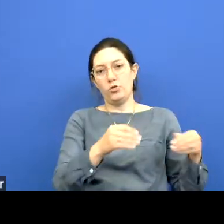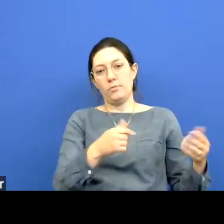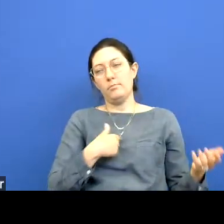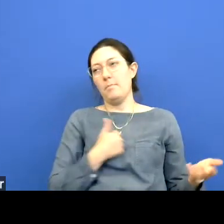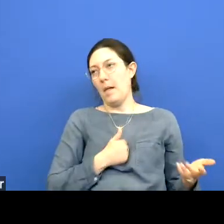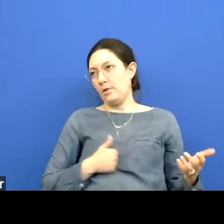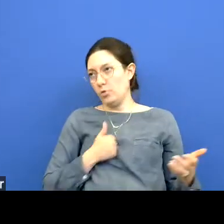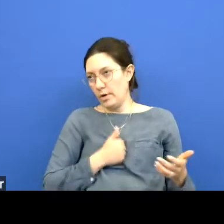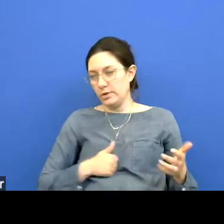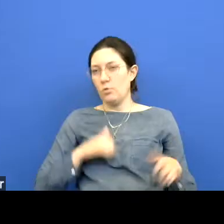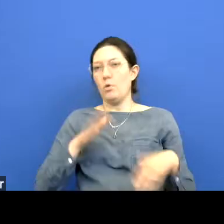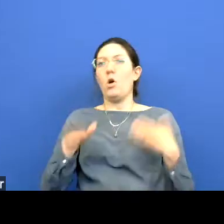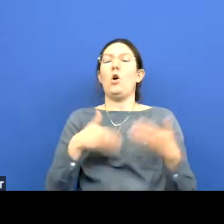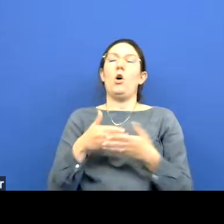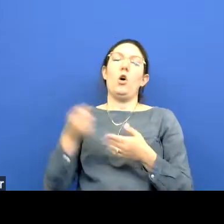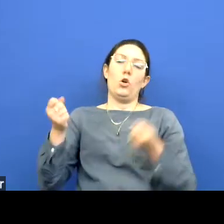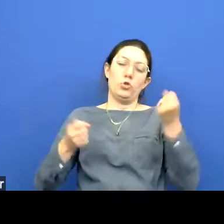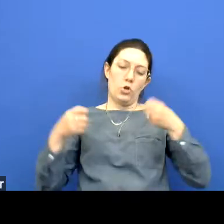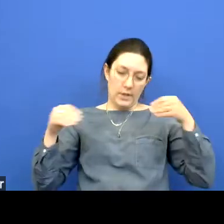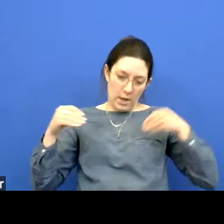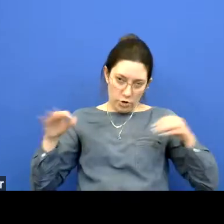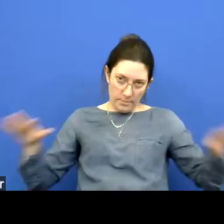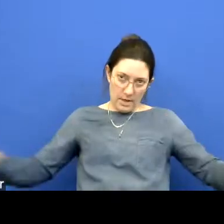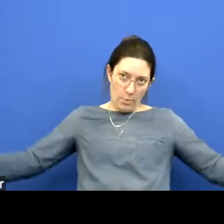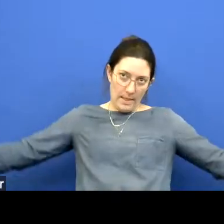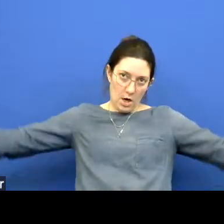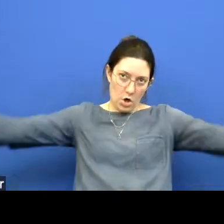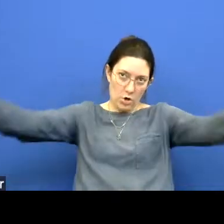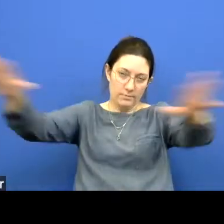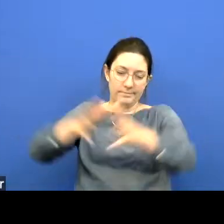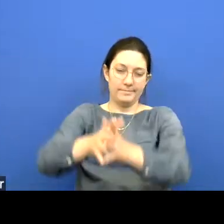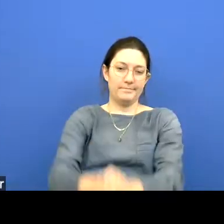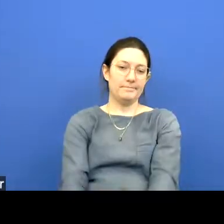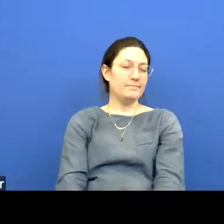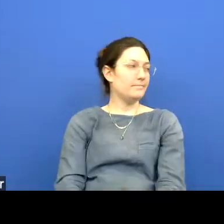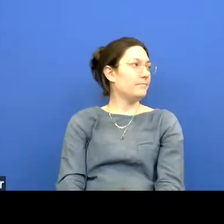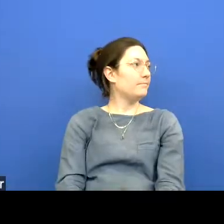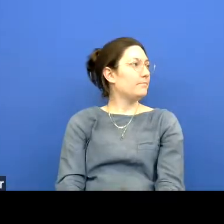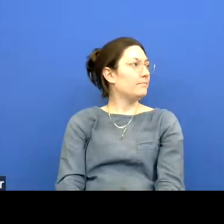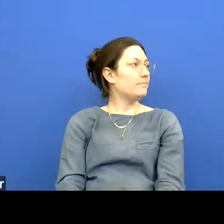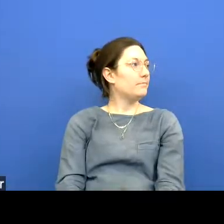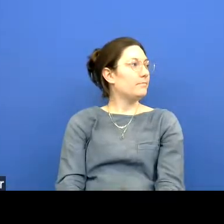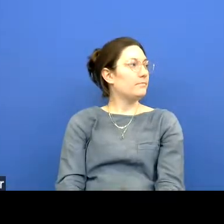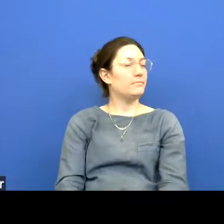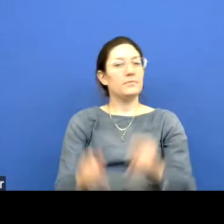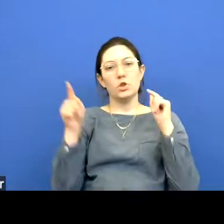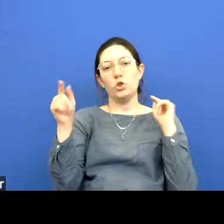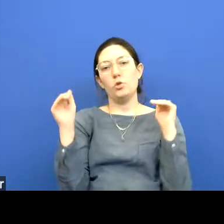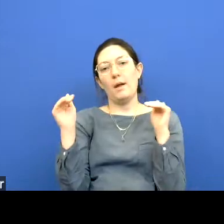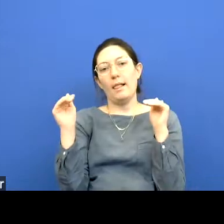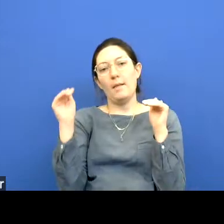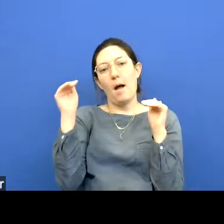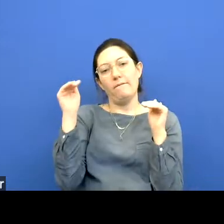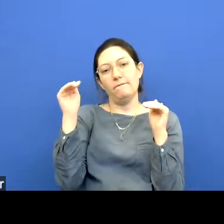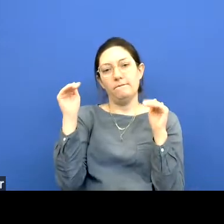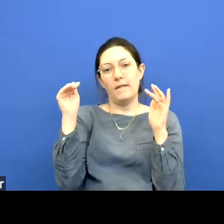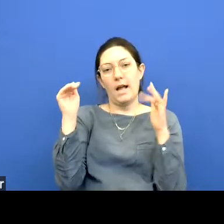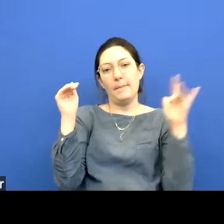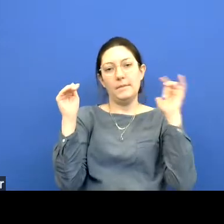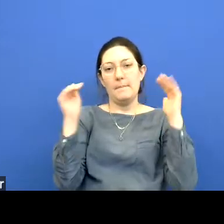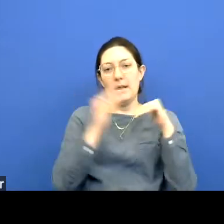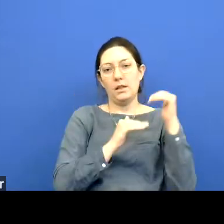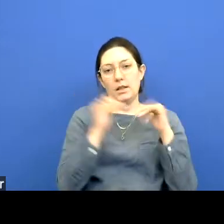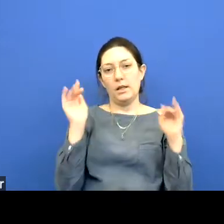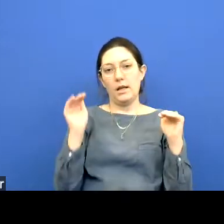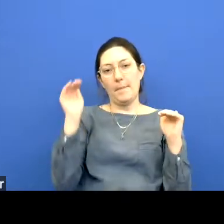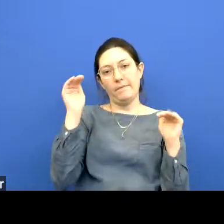to all the car dealerships that's we see you as just a step above an empty, decrepit